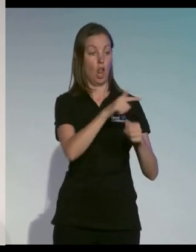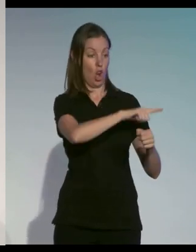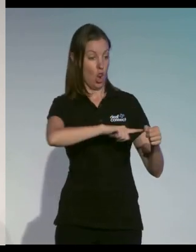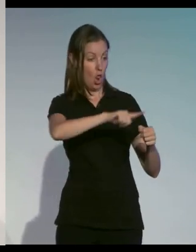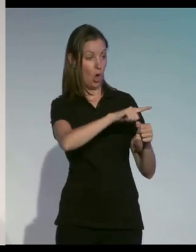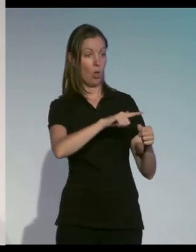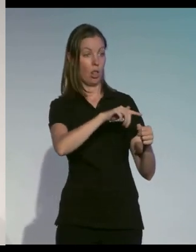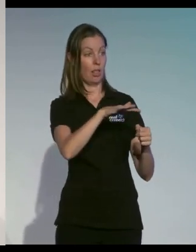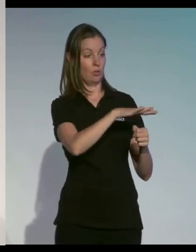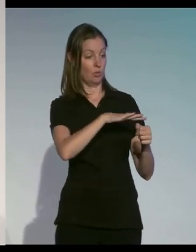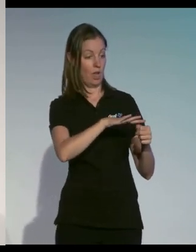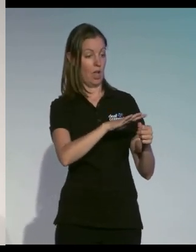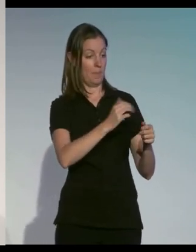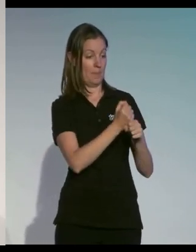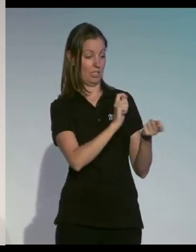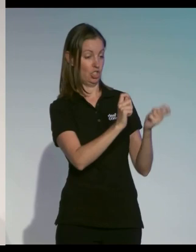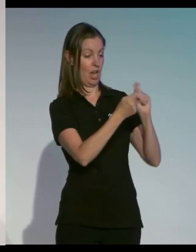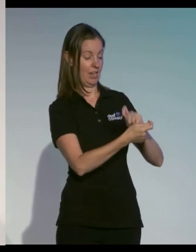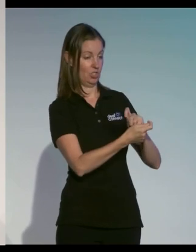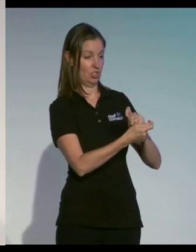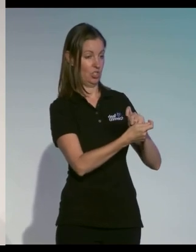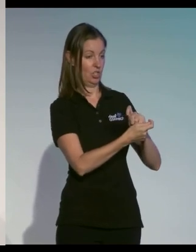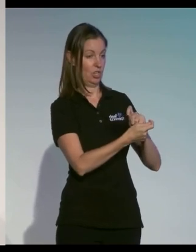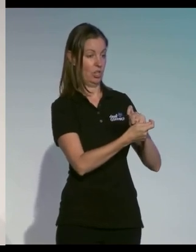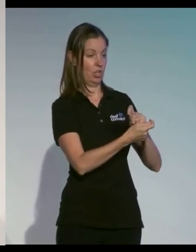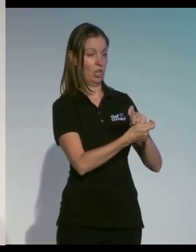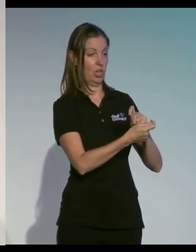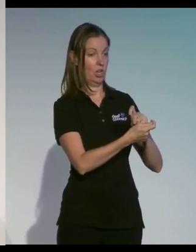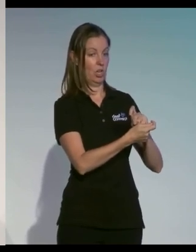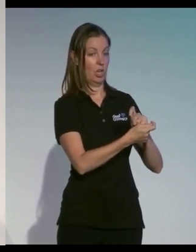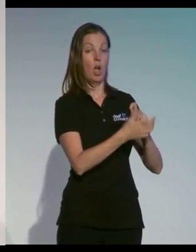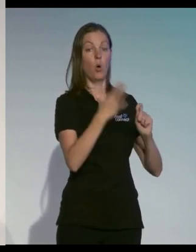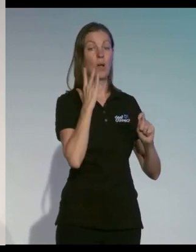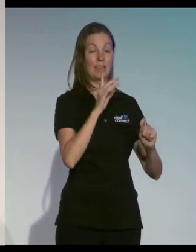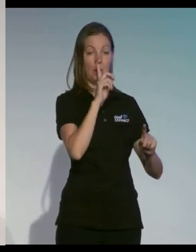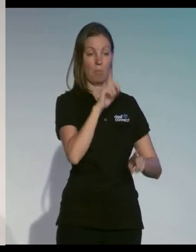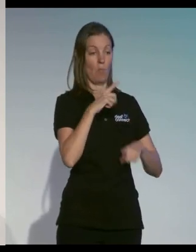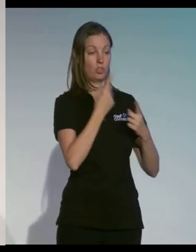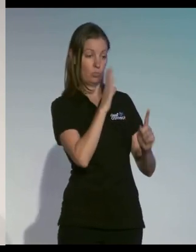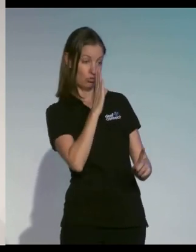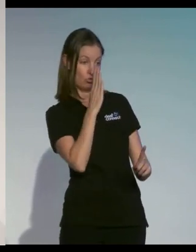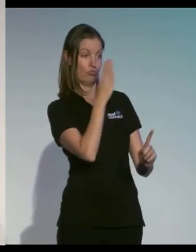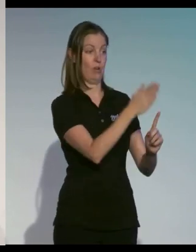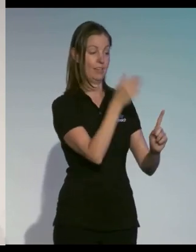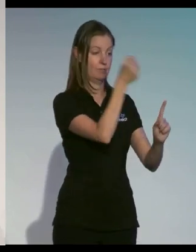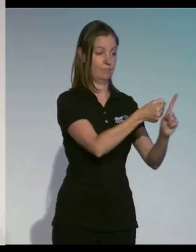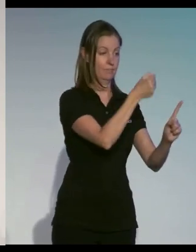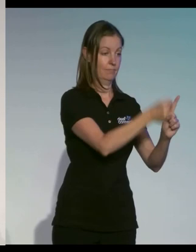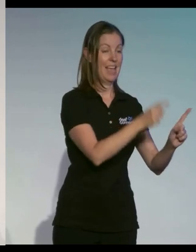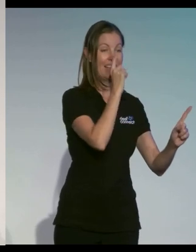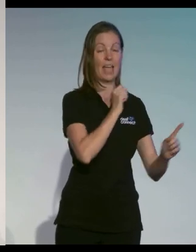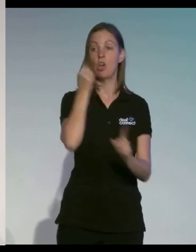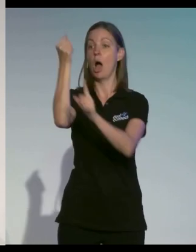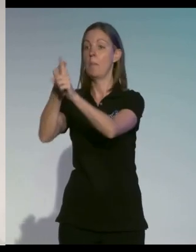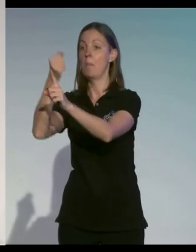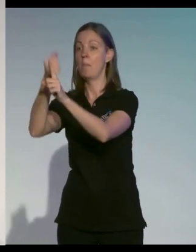level when such reform is not possible through a more direct route. So it's essentially echoing